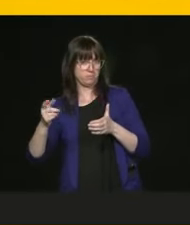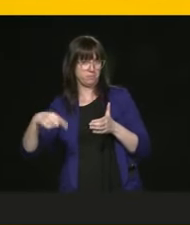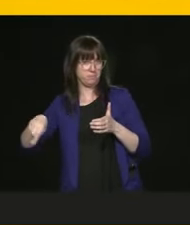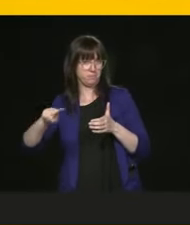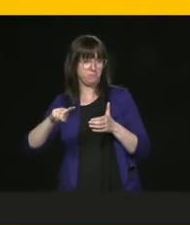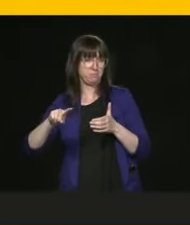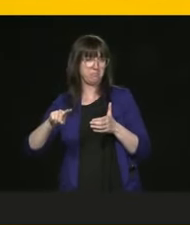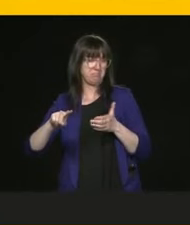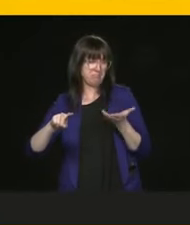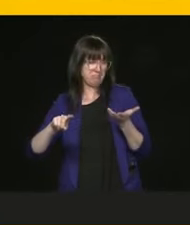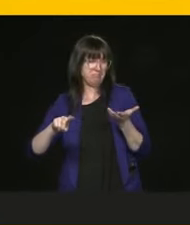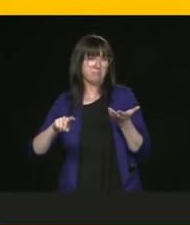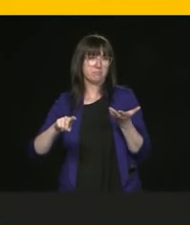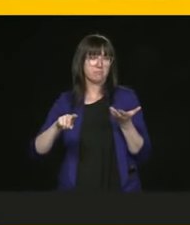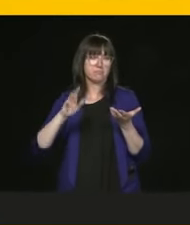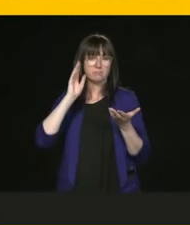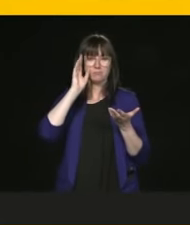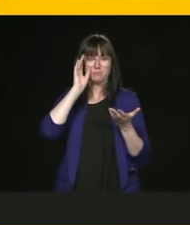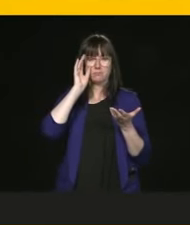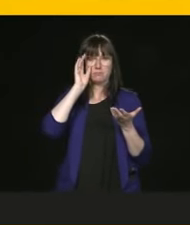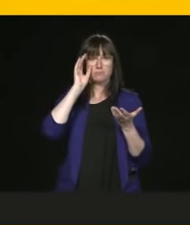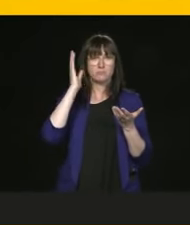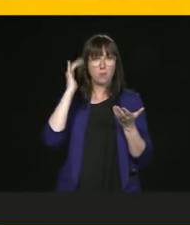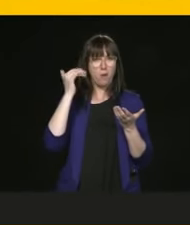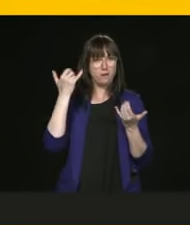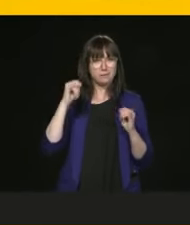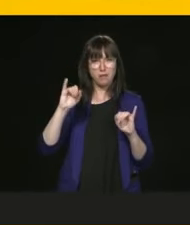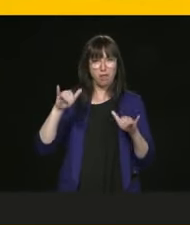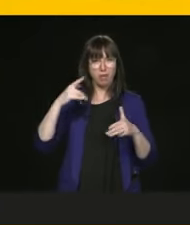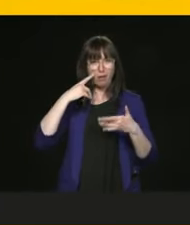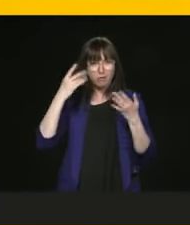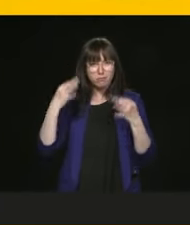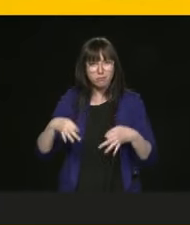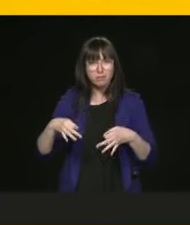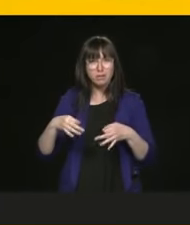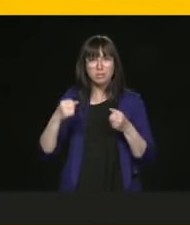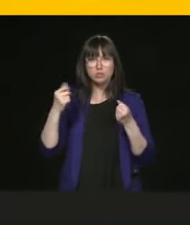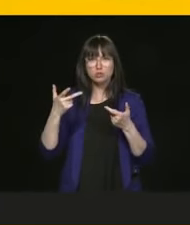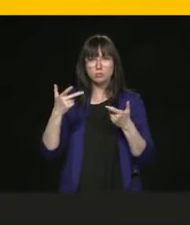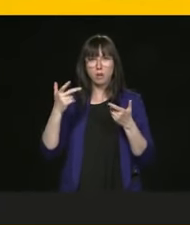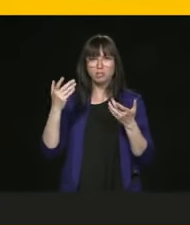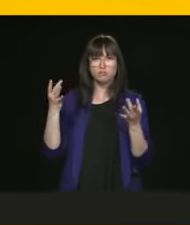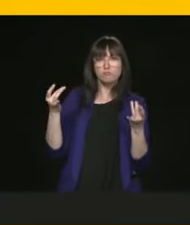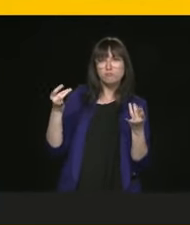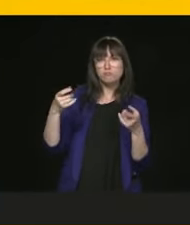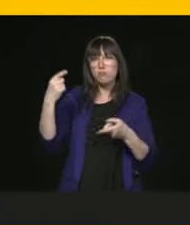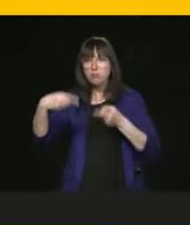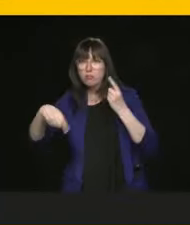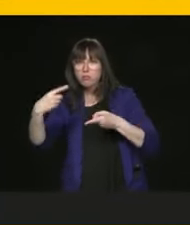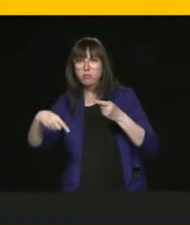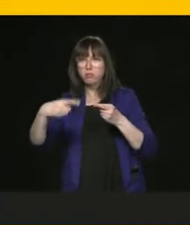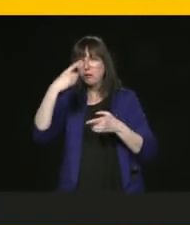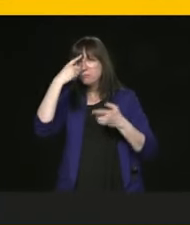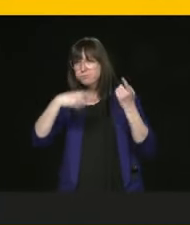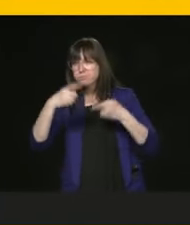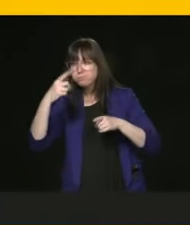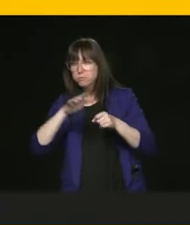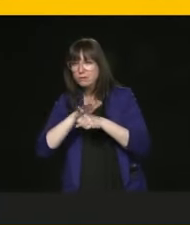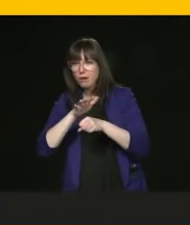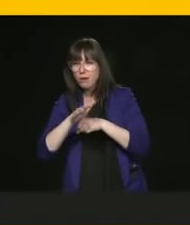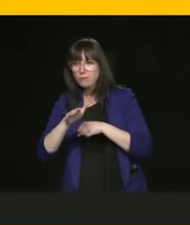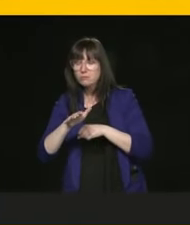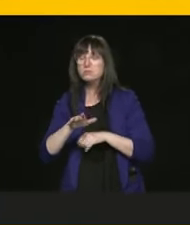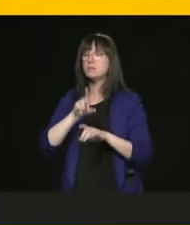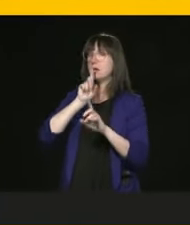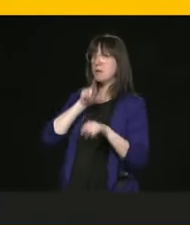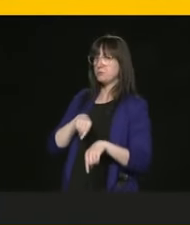to agree with the United States. What is blocking an agreement? Can you not put some water in your wine? Well, we are dealing